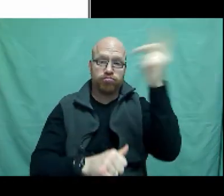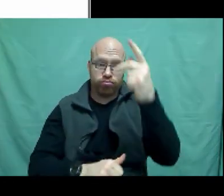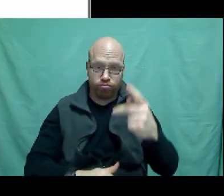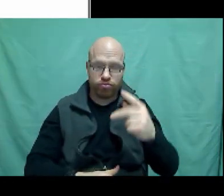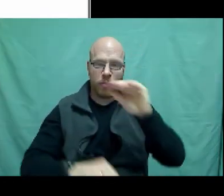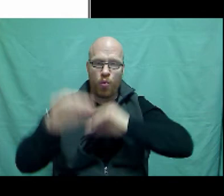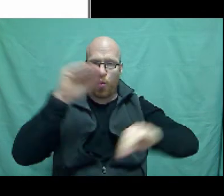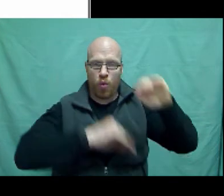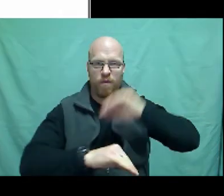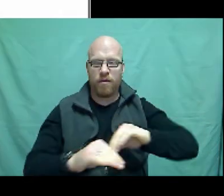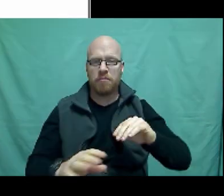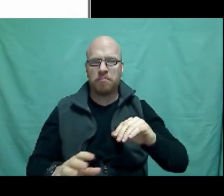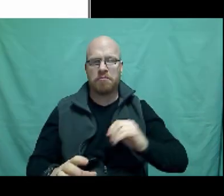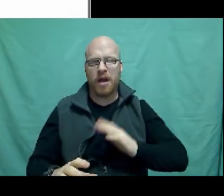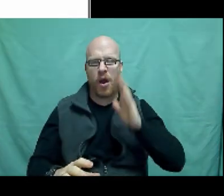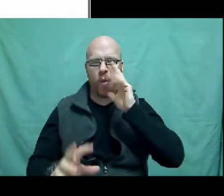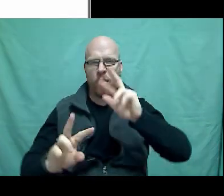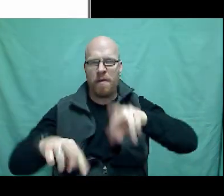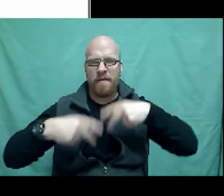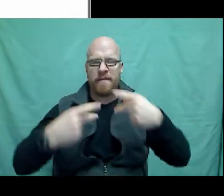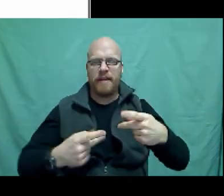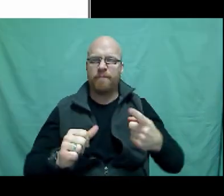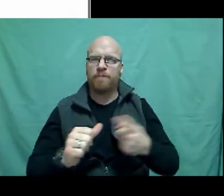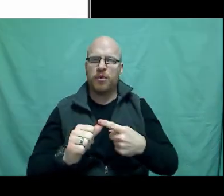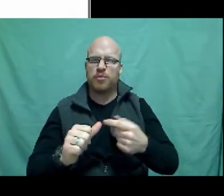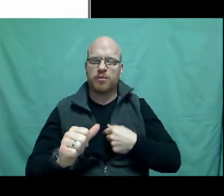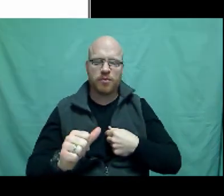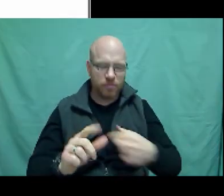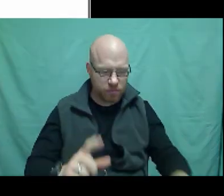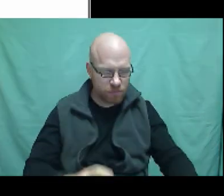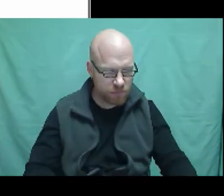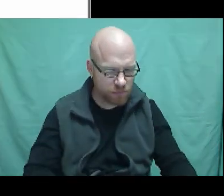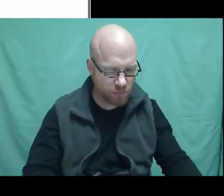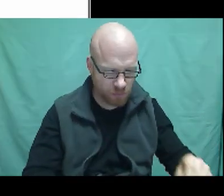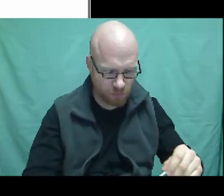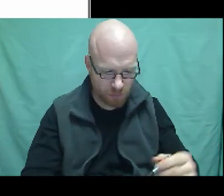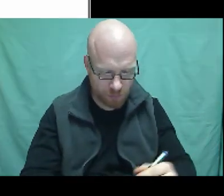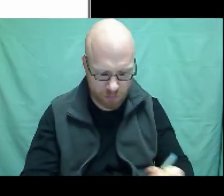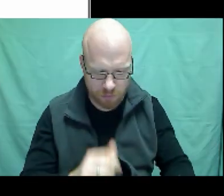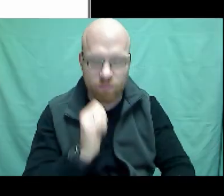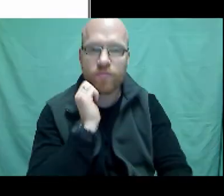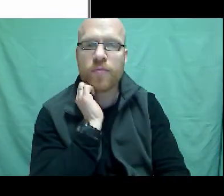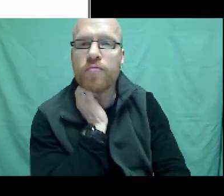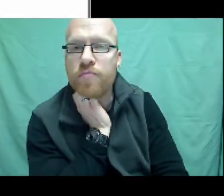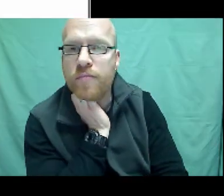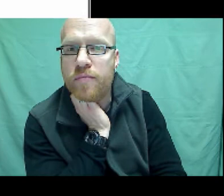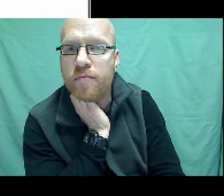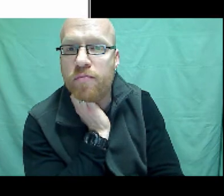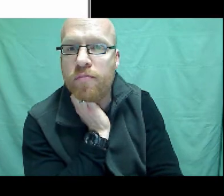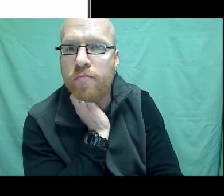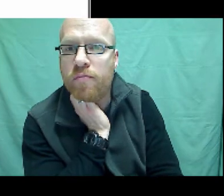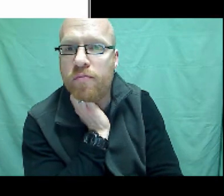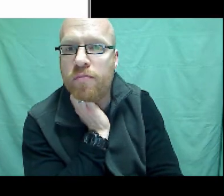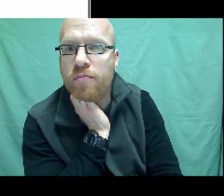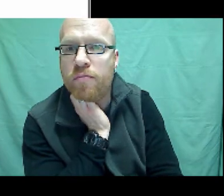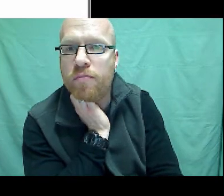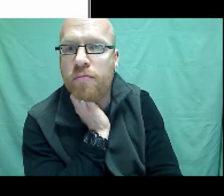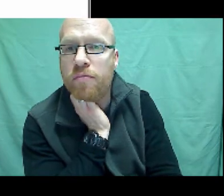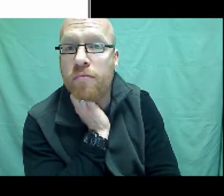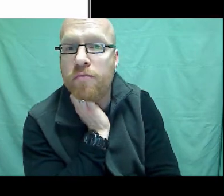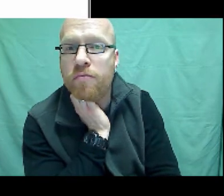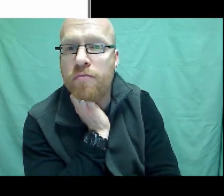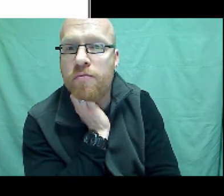positive exponent, or use a product rule of -4 first and then work on the negative exponents. I'm going to use the first method.